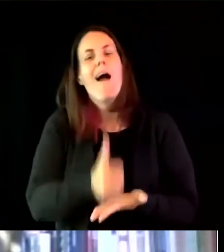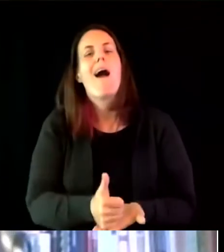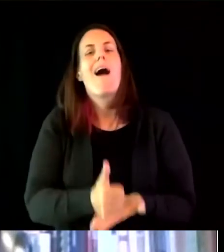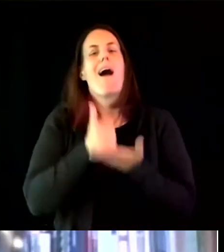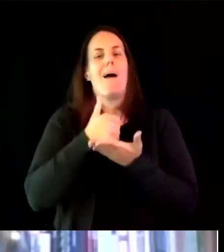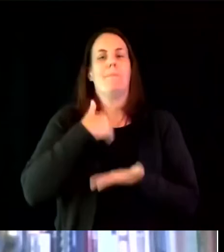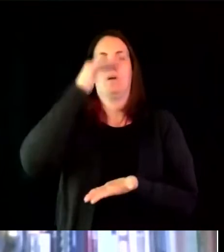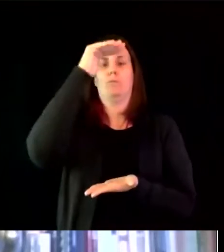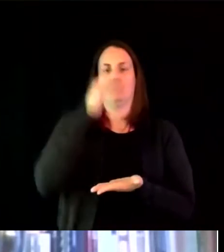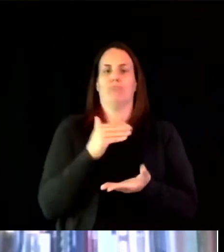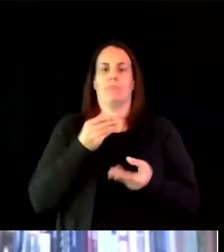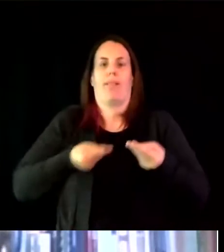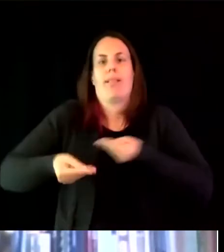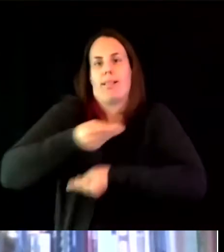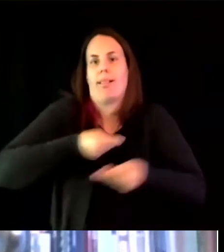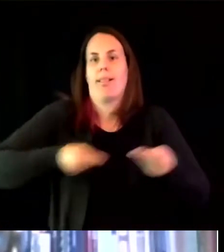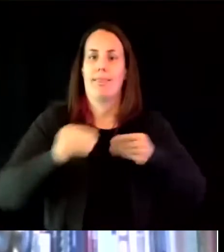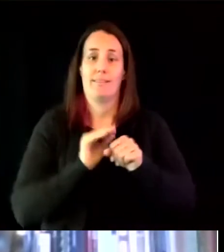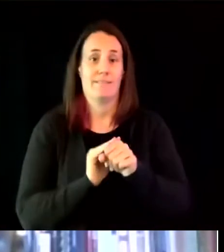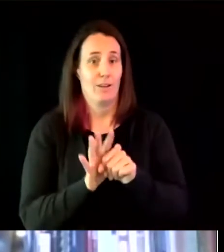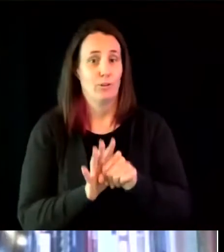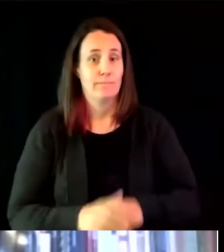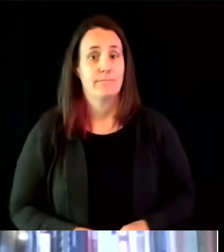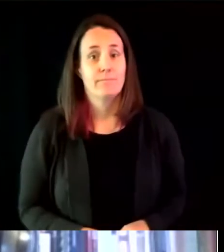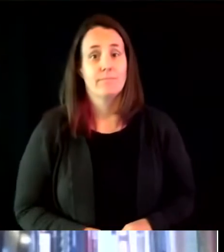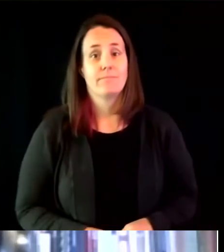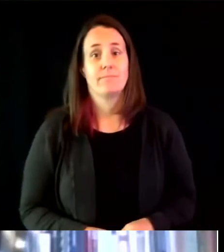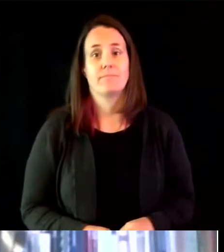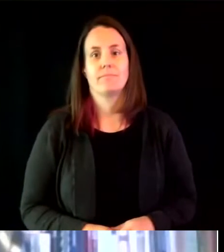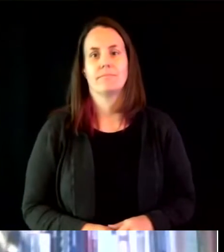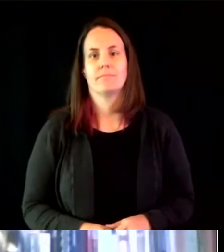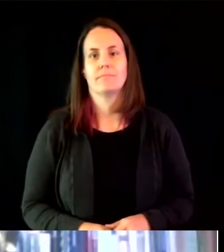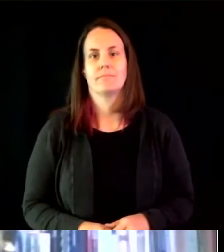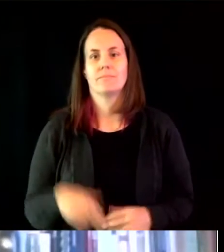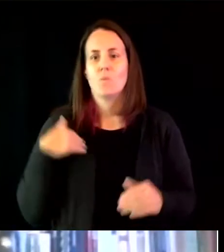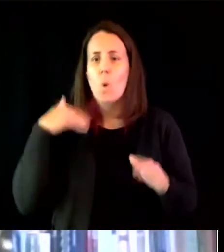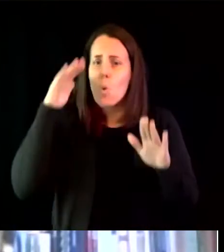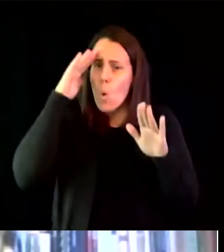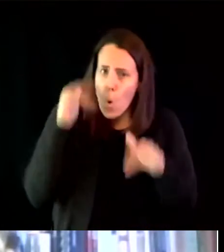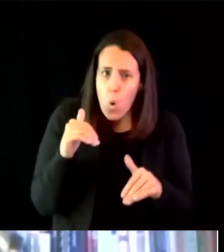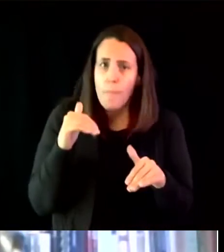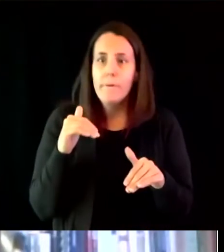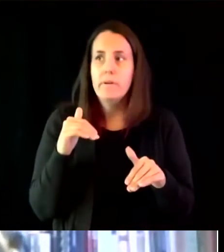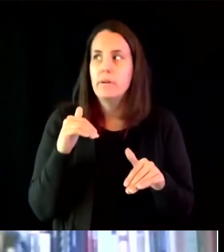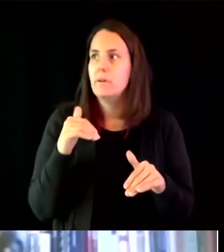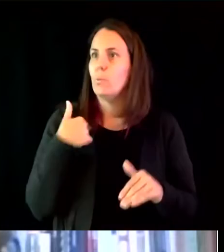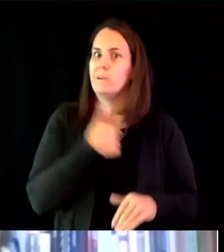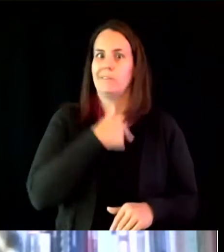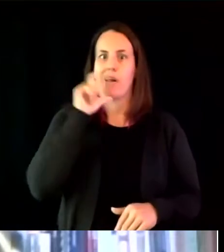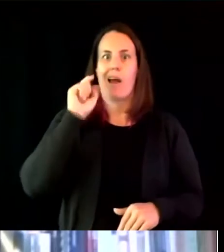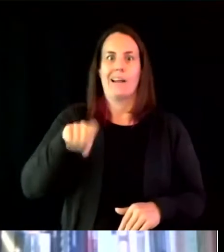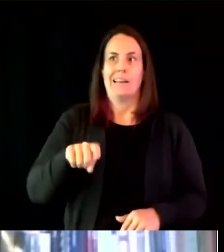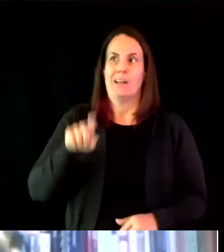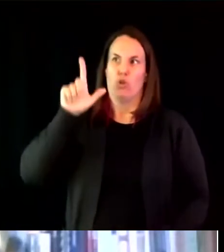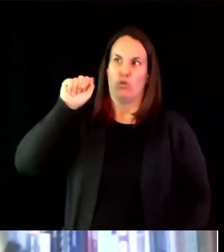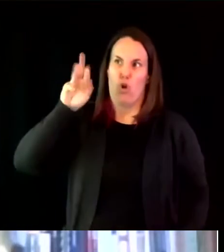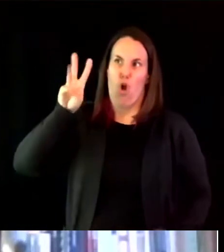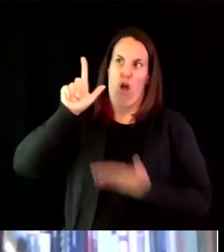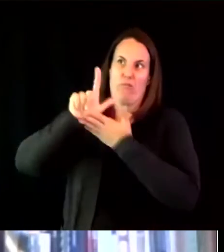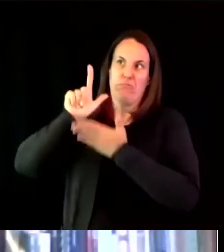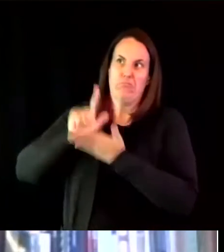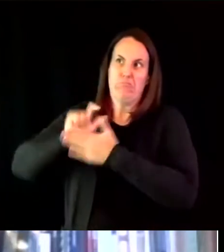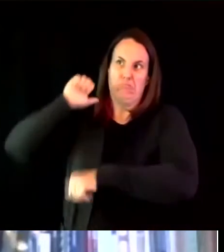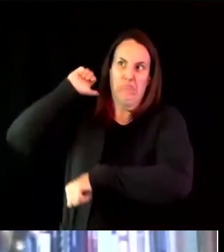take laws or orders for people to make common sense decisions. Stay at home. Don't go to parties. Don't go